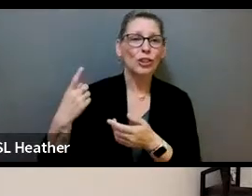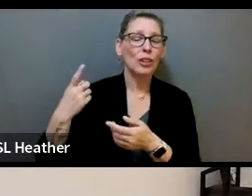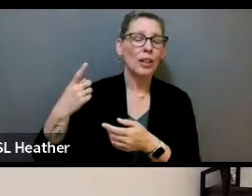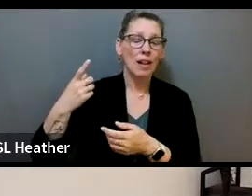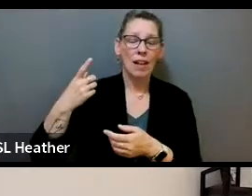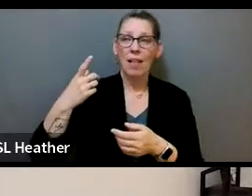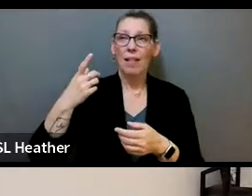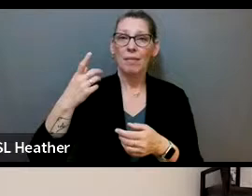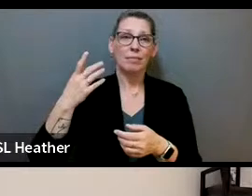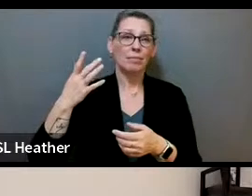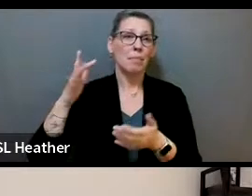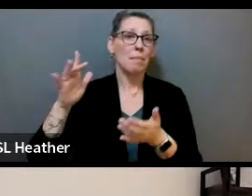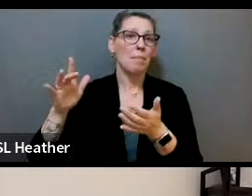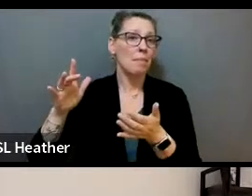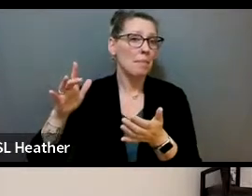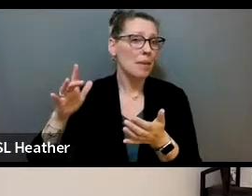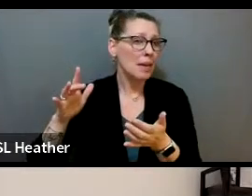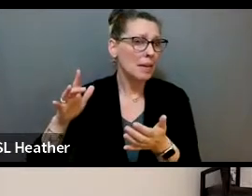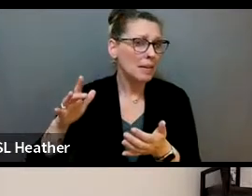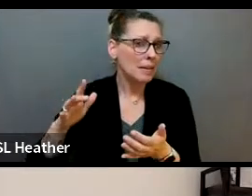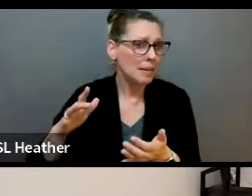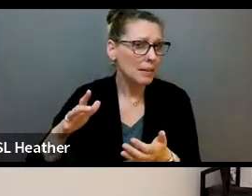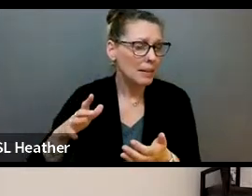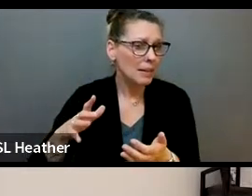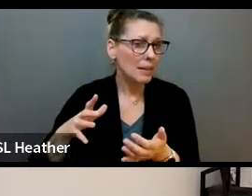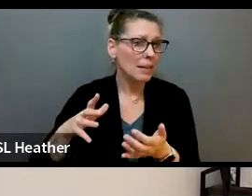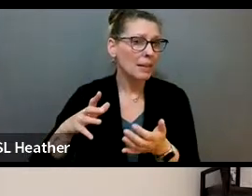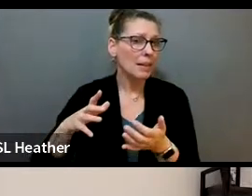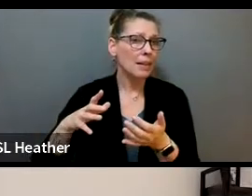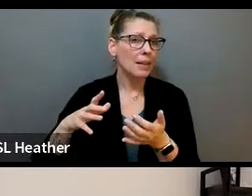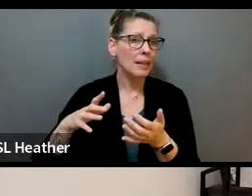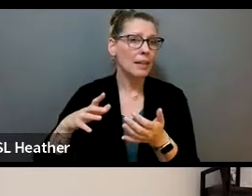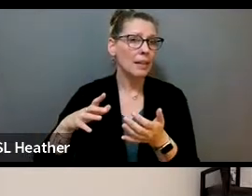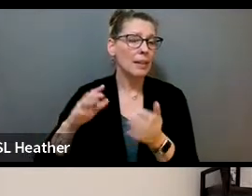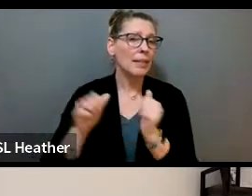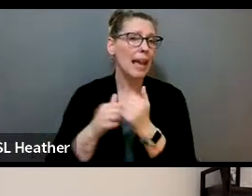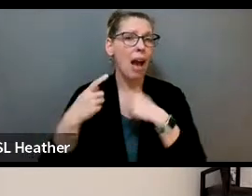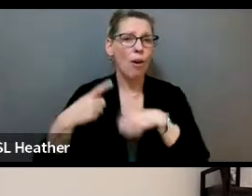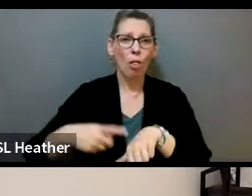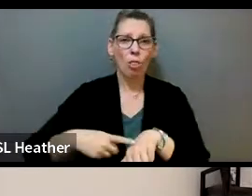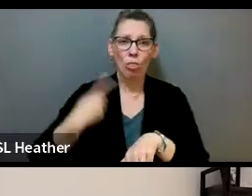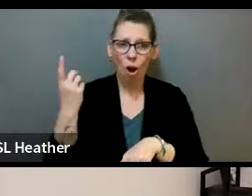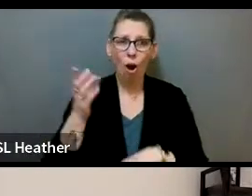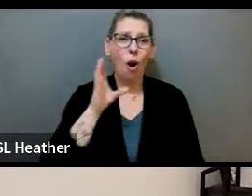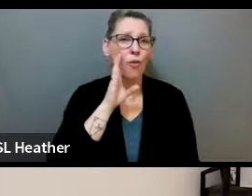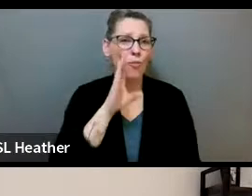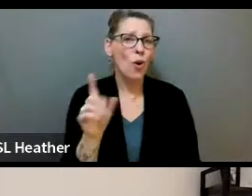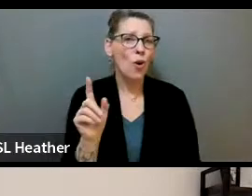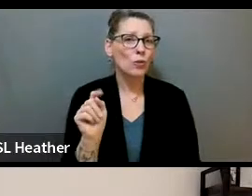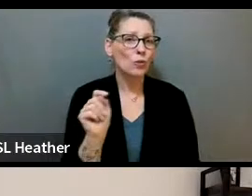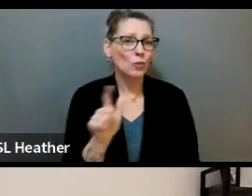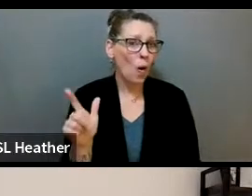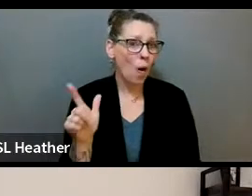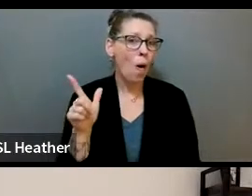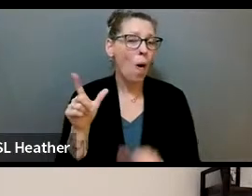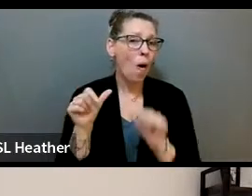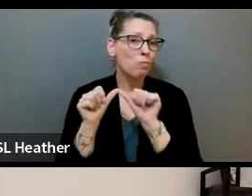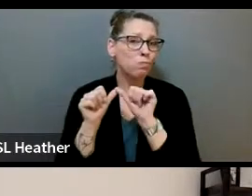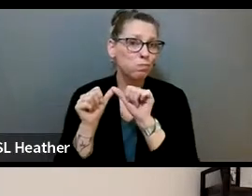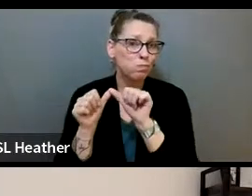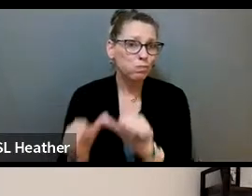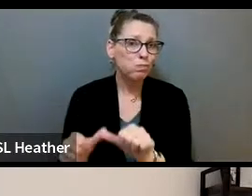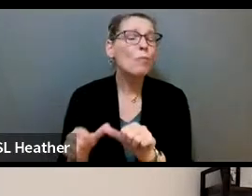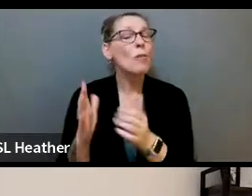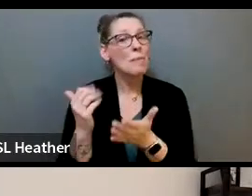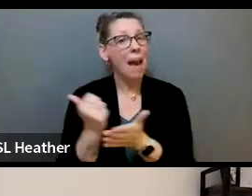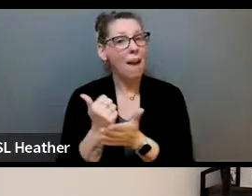And when you talk about how long the tolls are going to be in play, it's helpful to remind